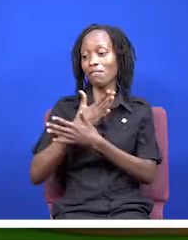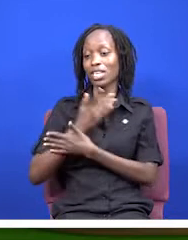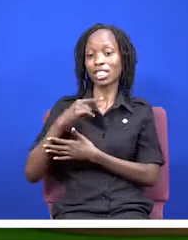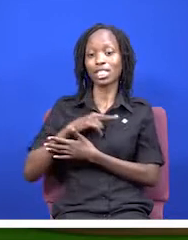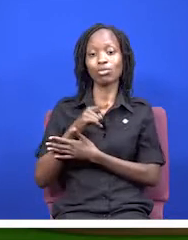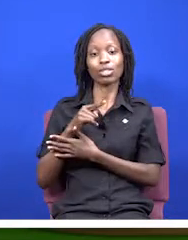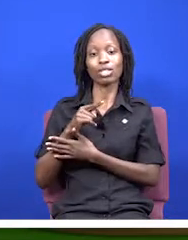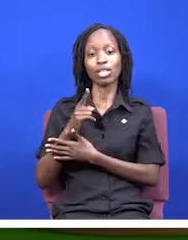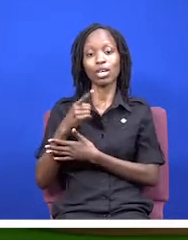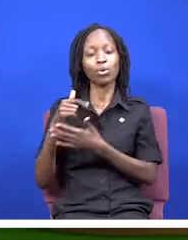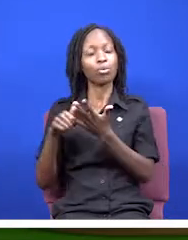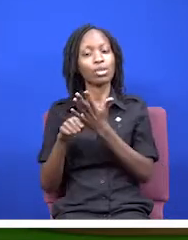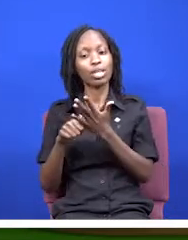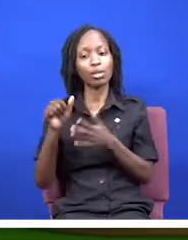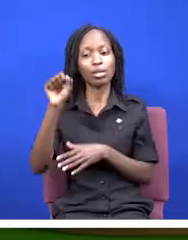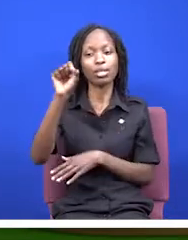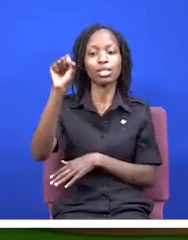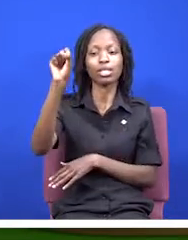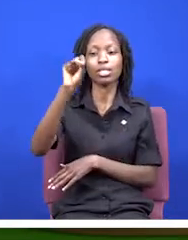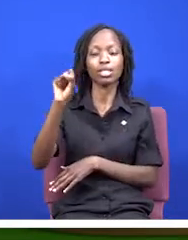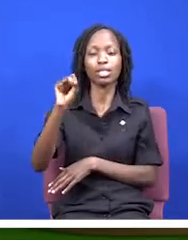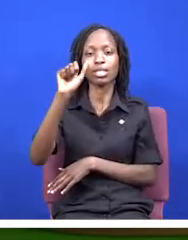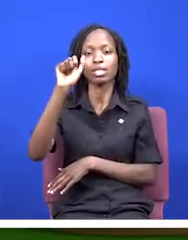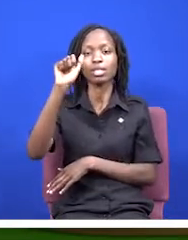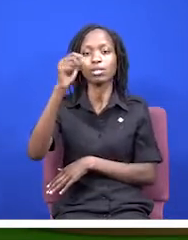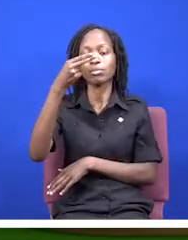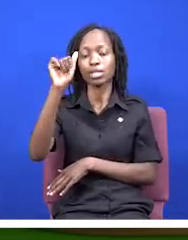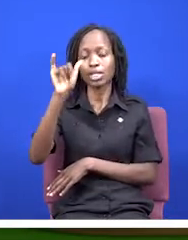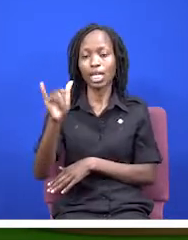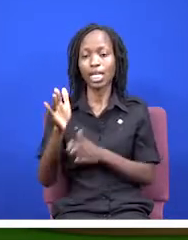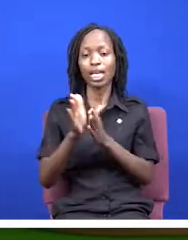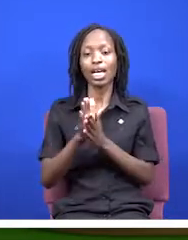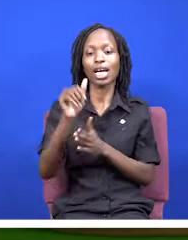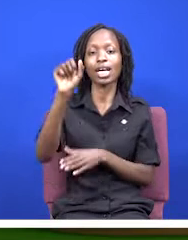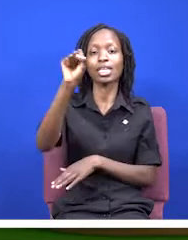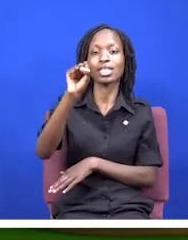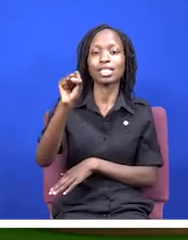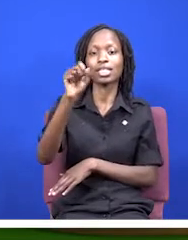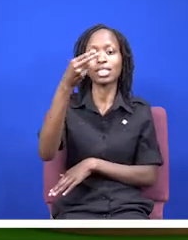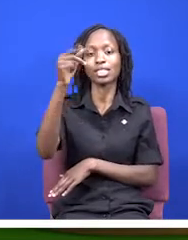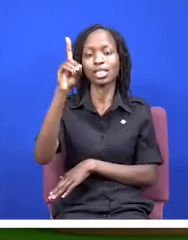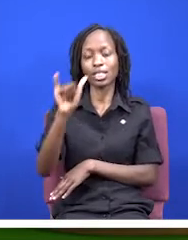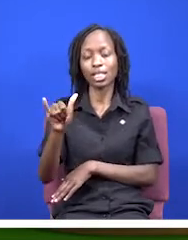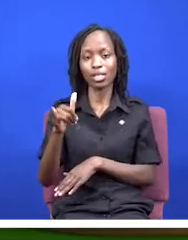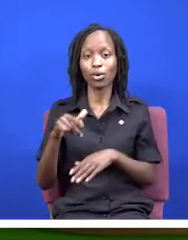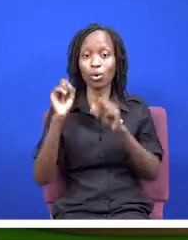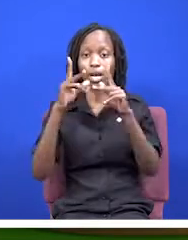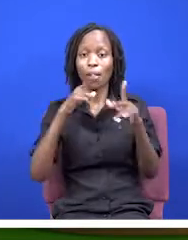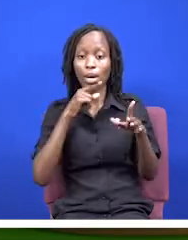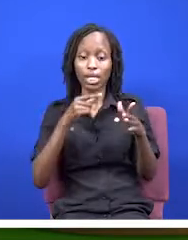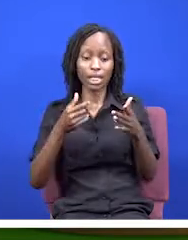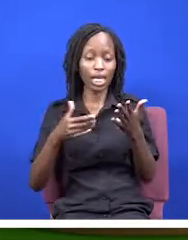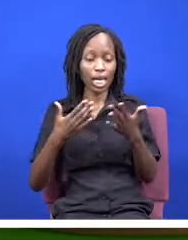have our friends who are Shelly and Shadi. All right, boys